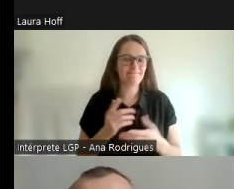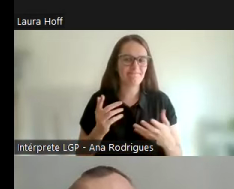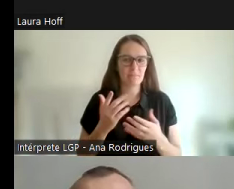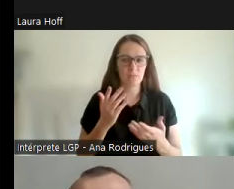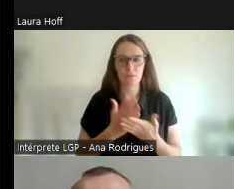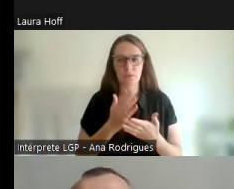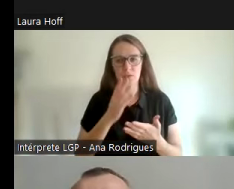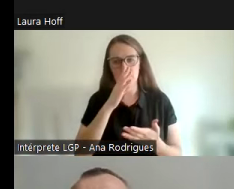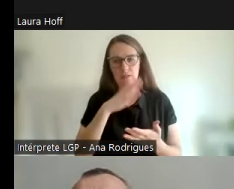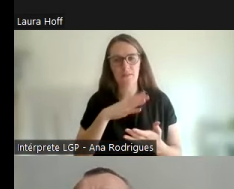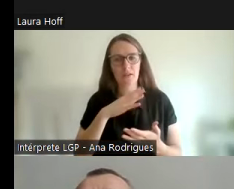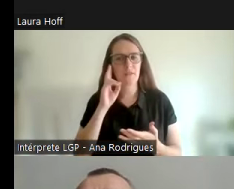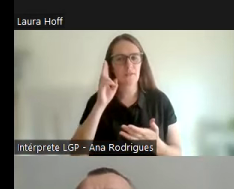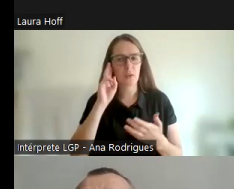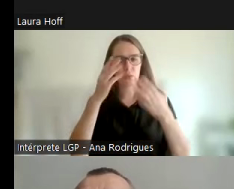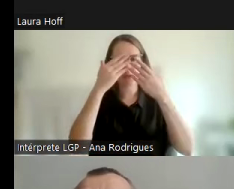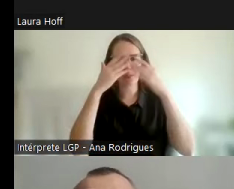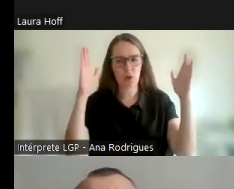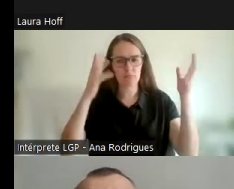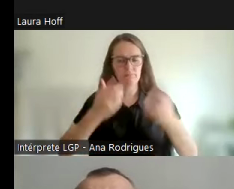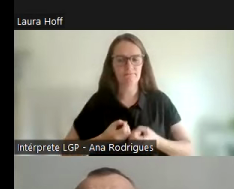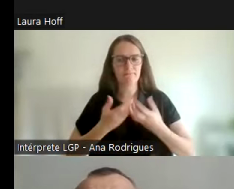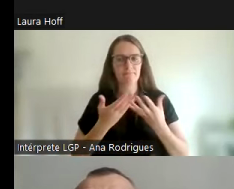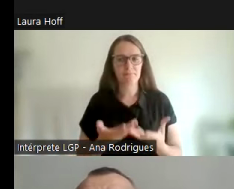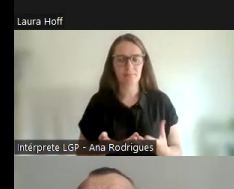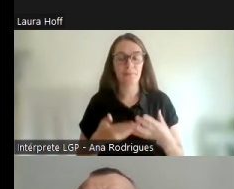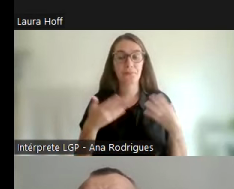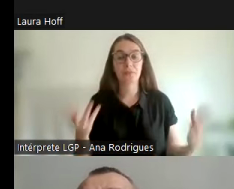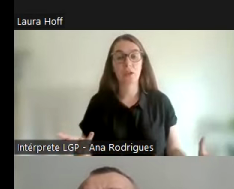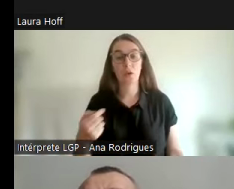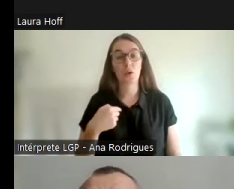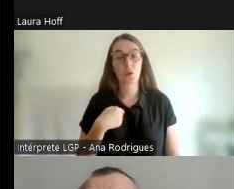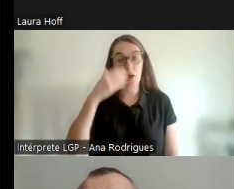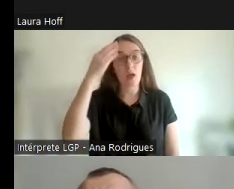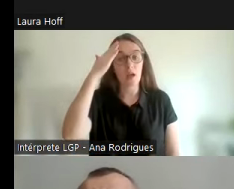democratic values. So I think